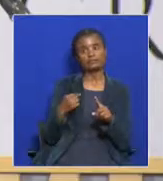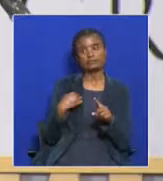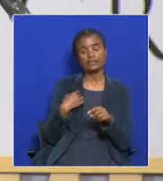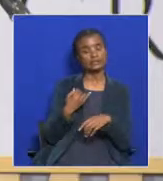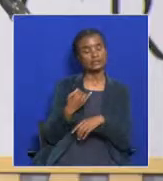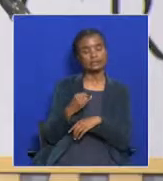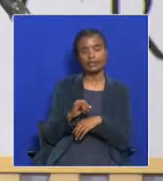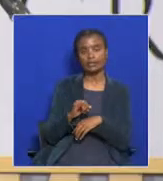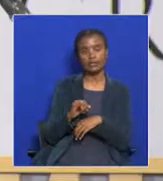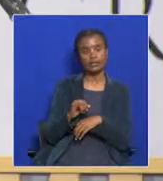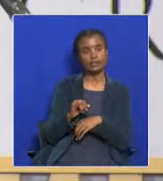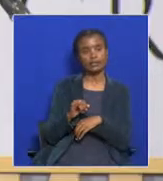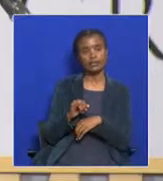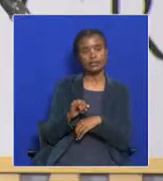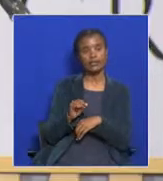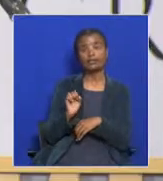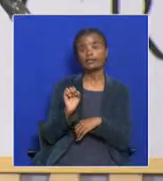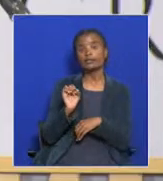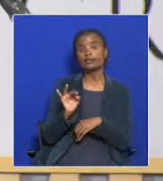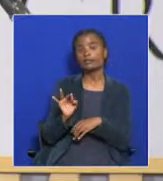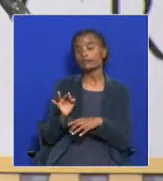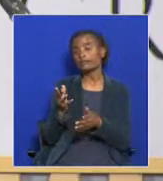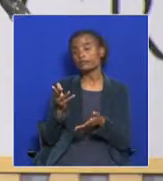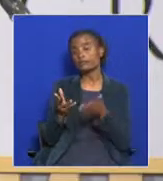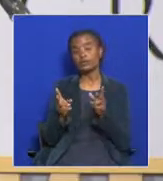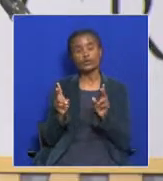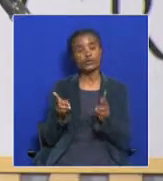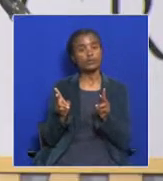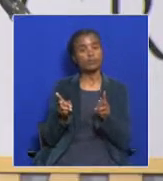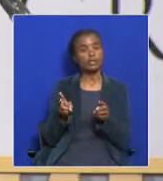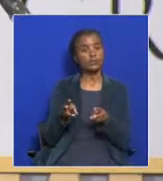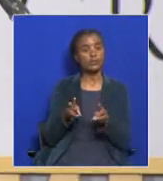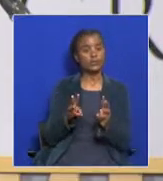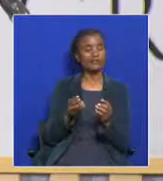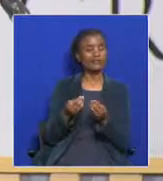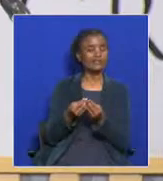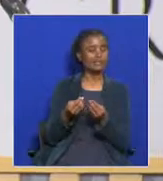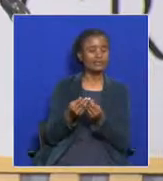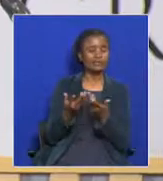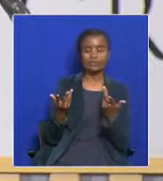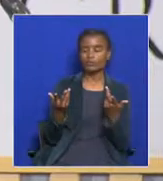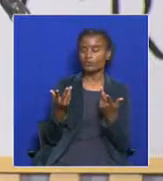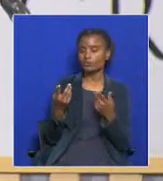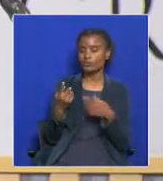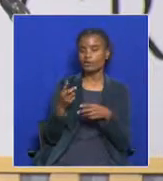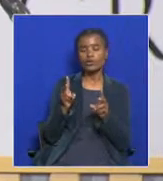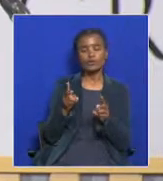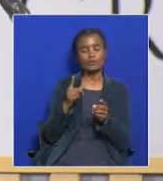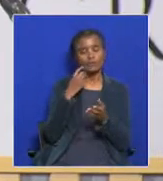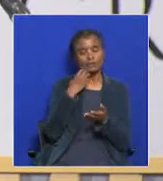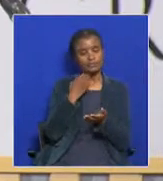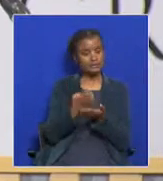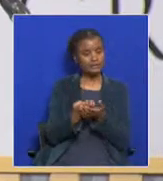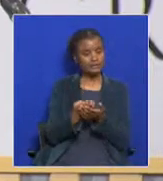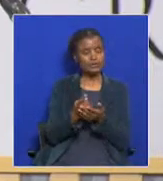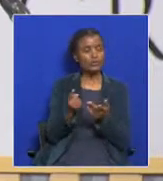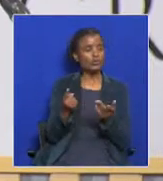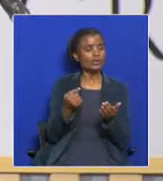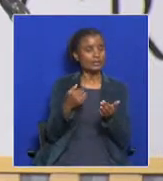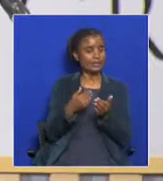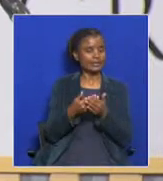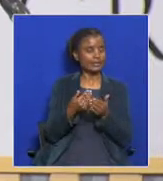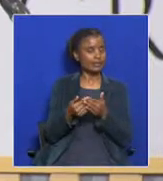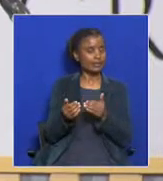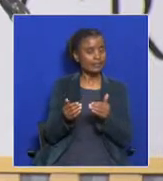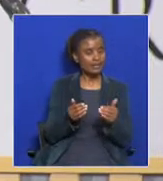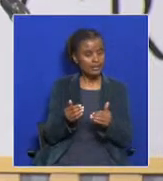a normal course of things and it was a normal exhibits that we deal with, I've seized, it's an exhibit that's manageable, that I'm able to handle, yes, I will